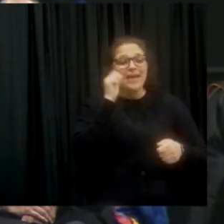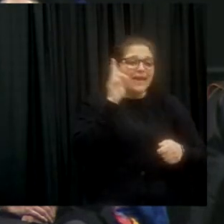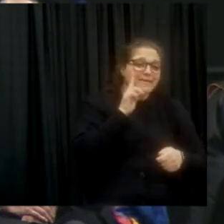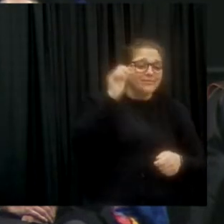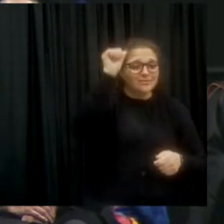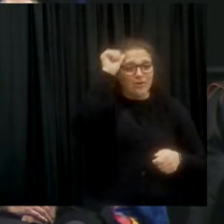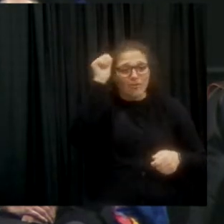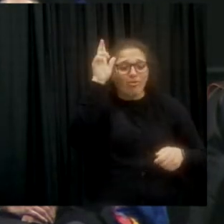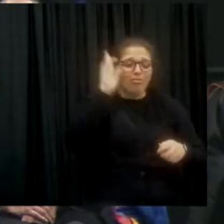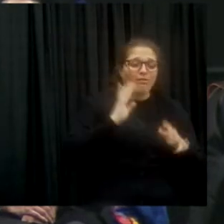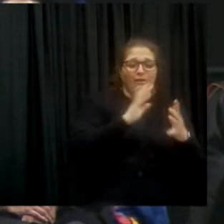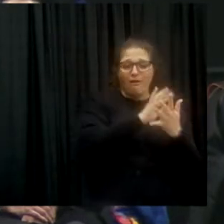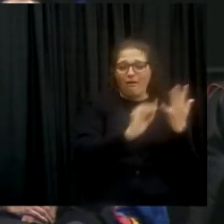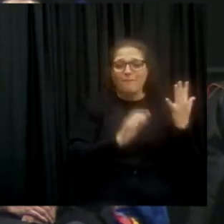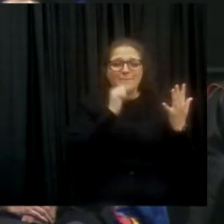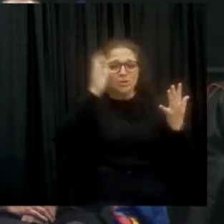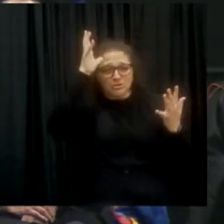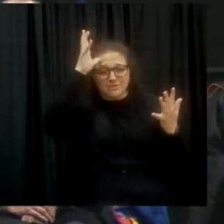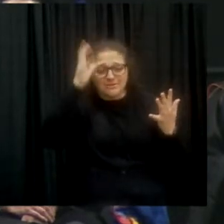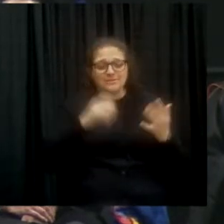and especially my parents.